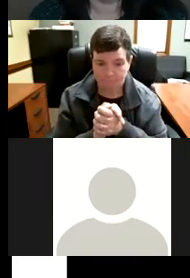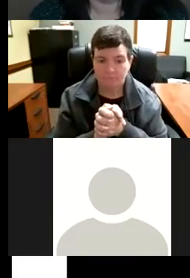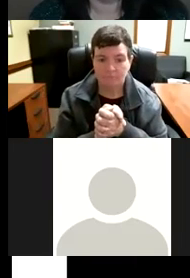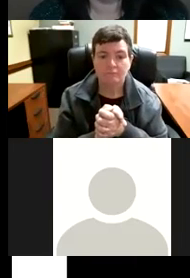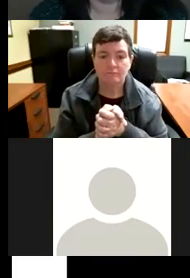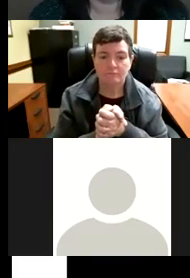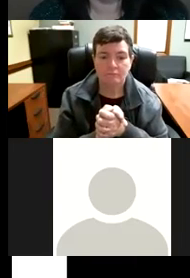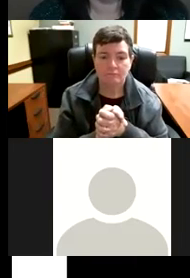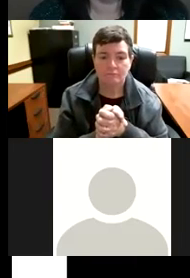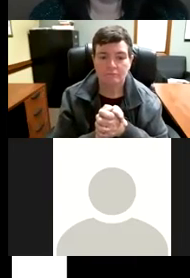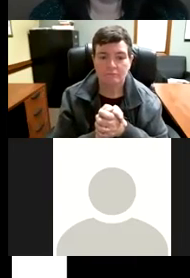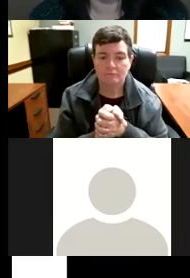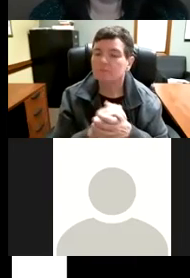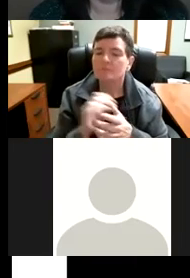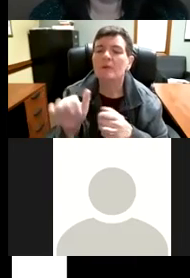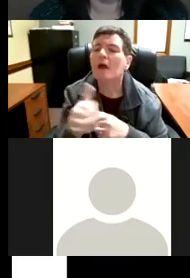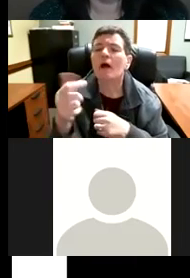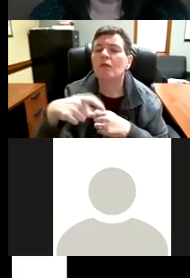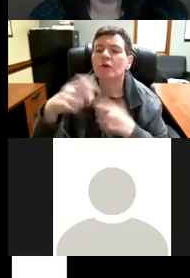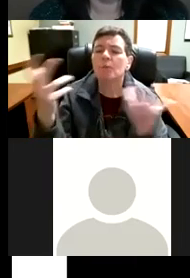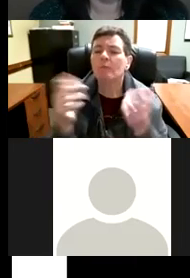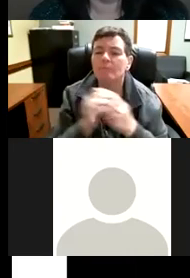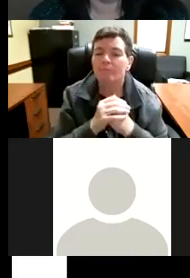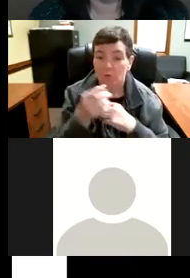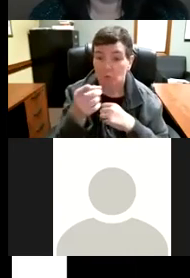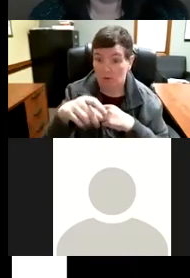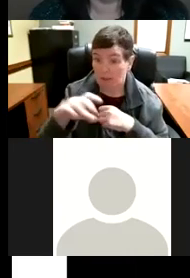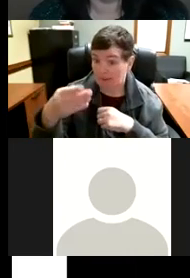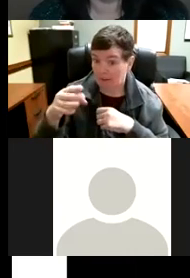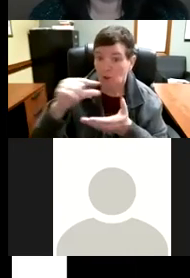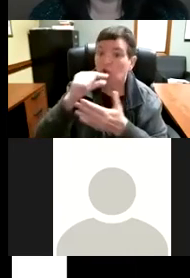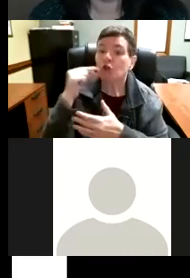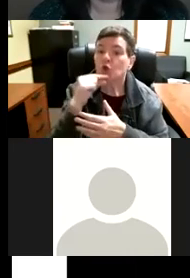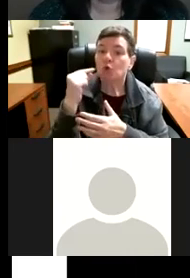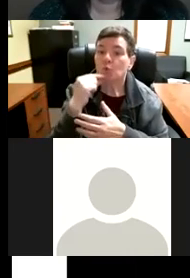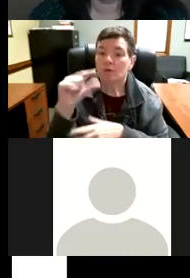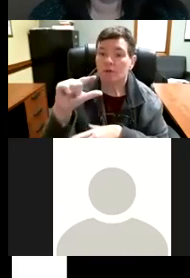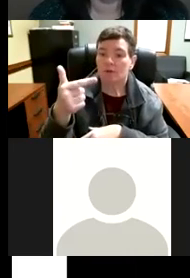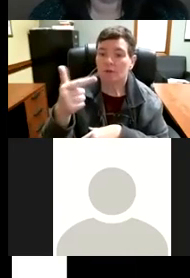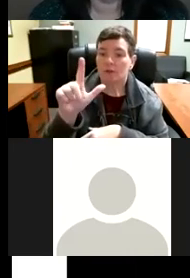Okay. What else do you need? You need glue.